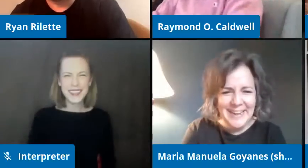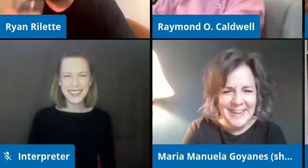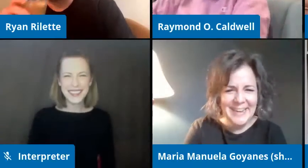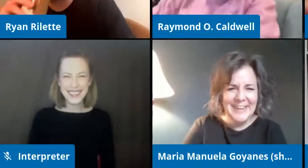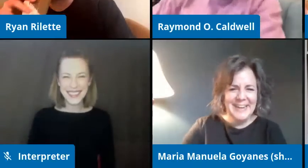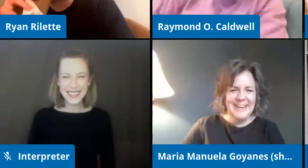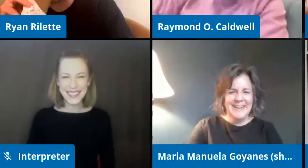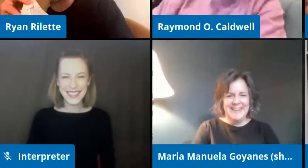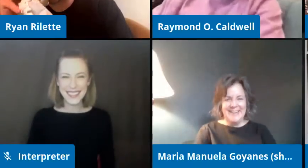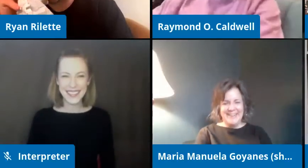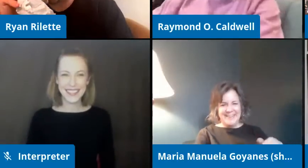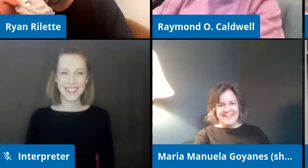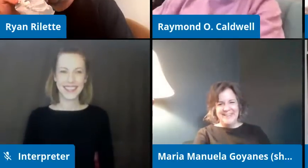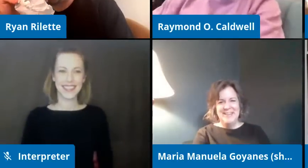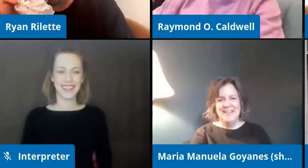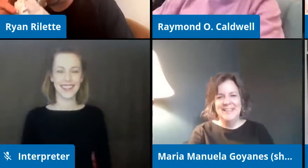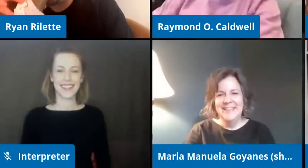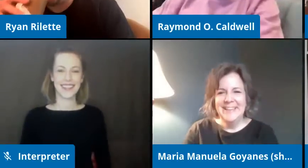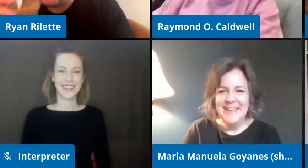Yeah.